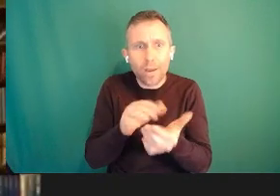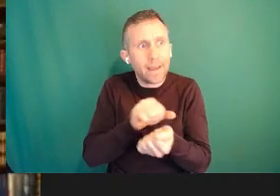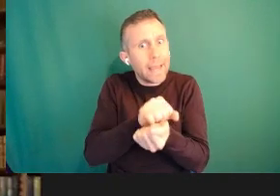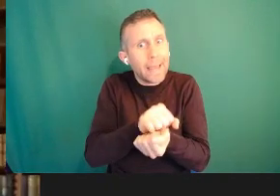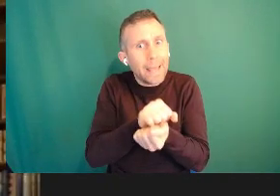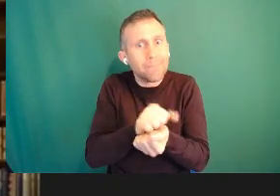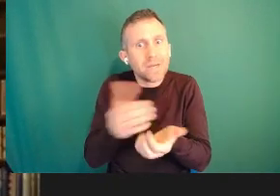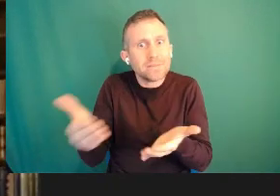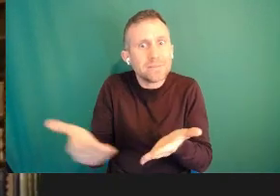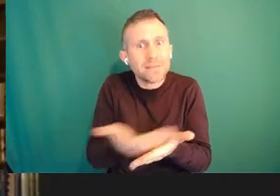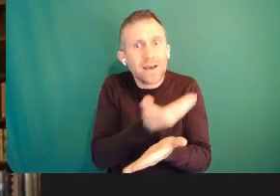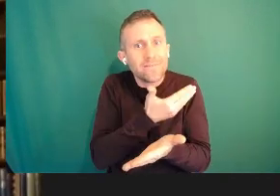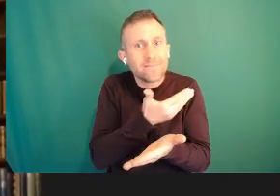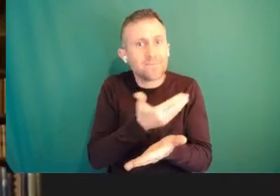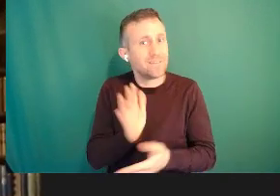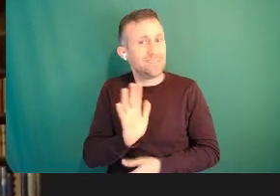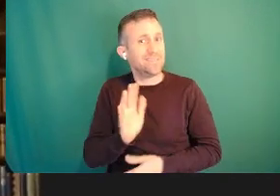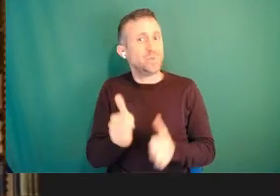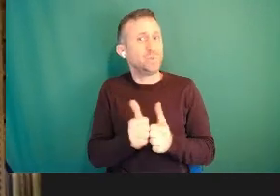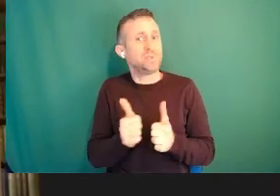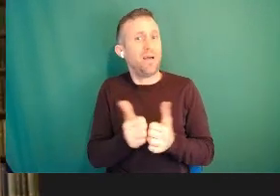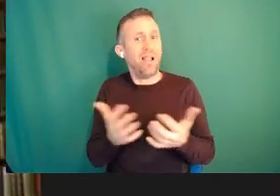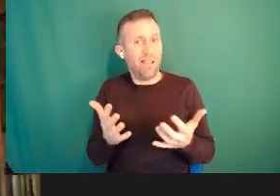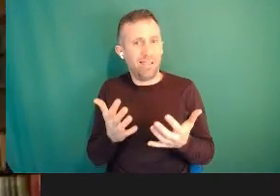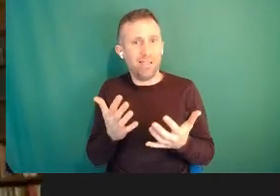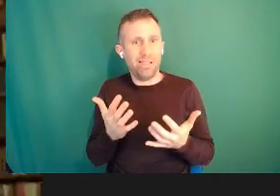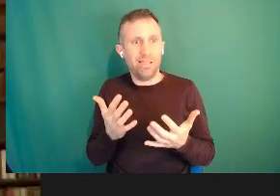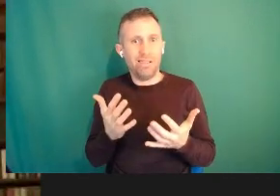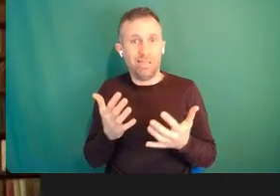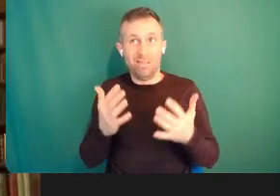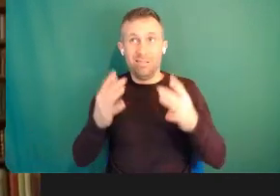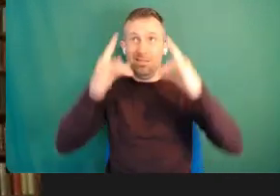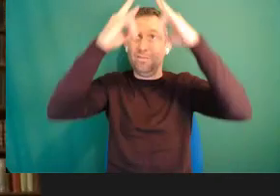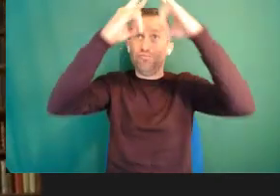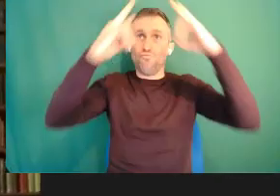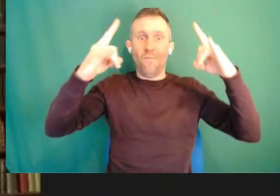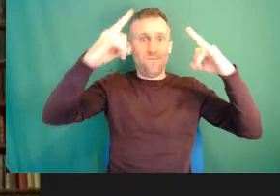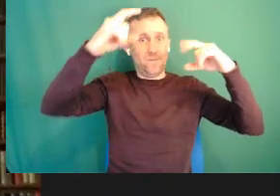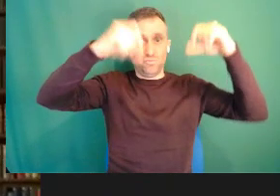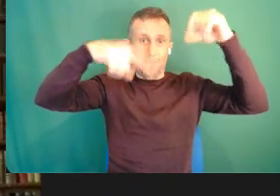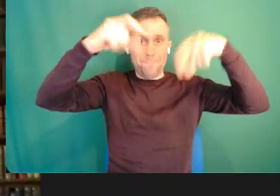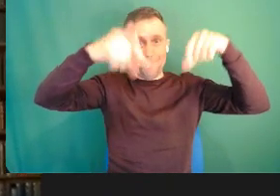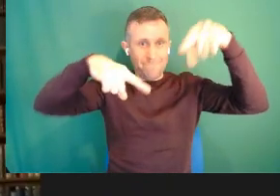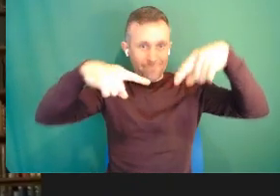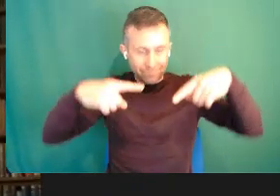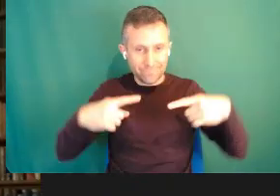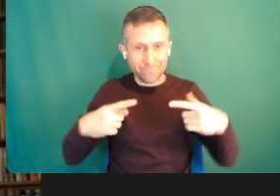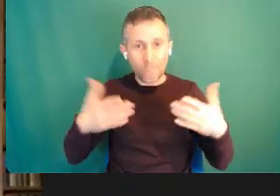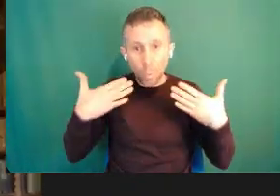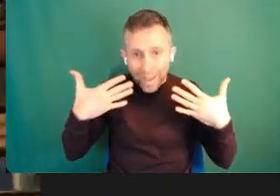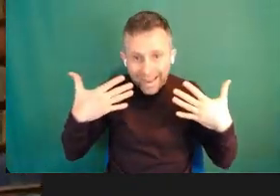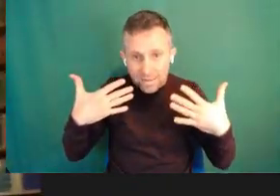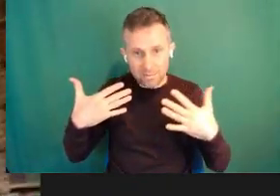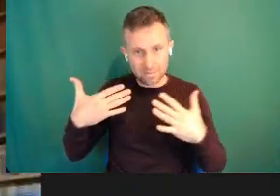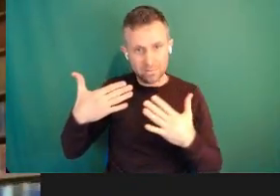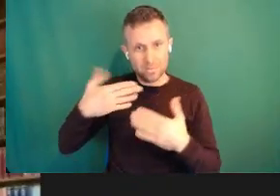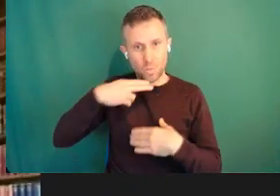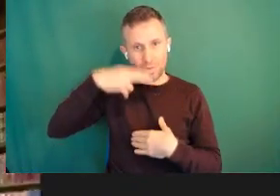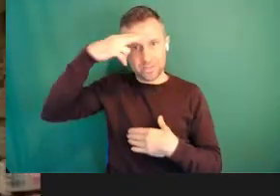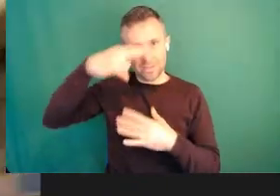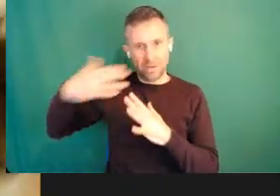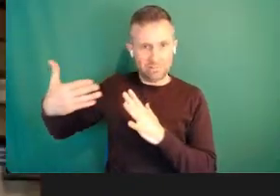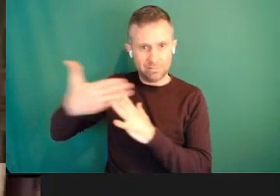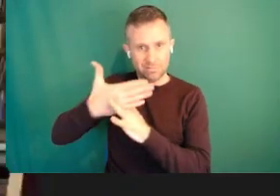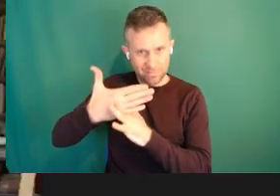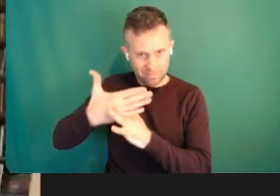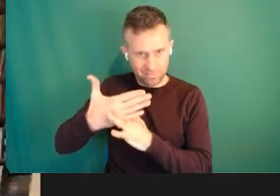work. And so not in a fit state to look after those very important books. So they were sold. We still have what we think